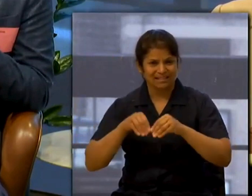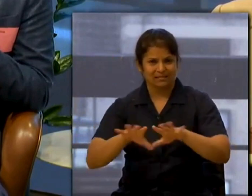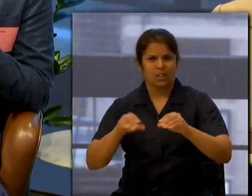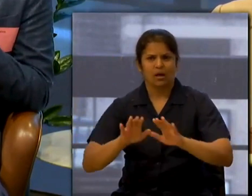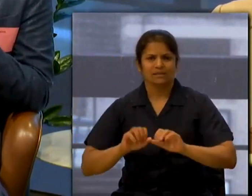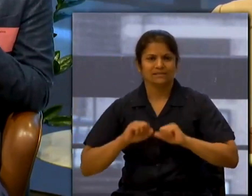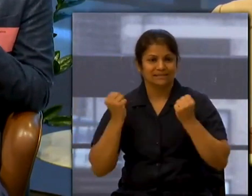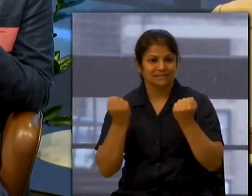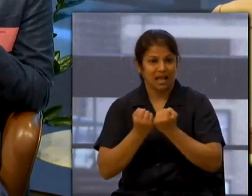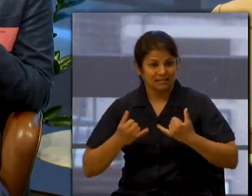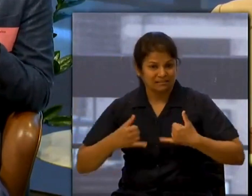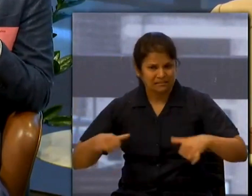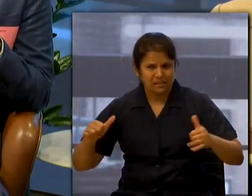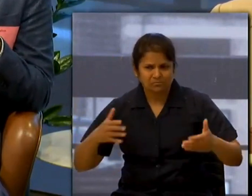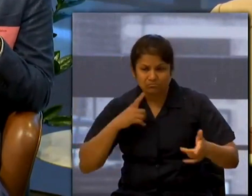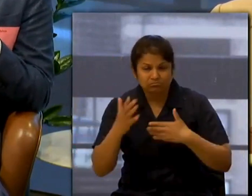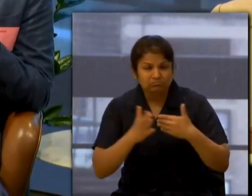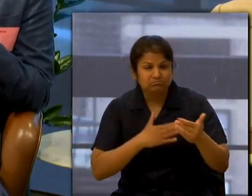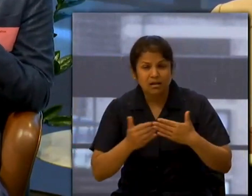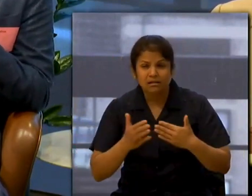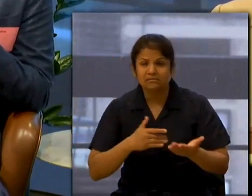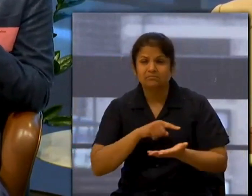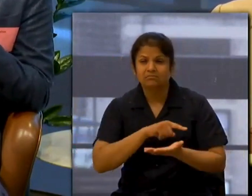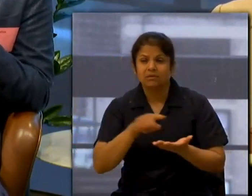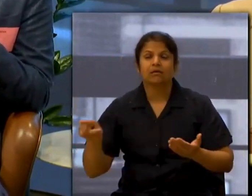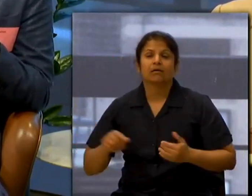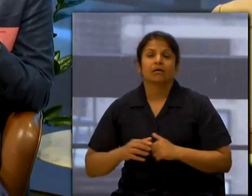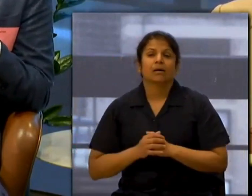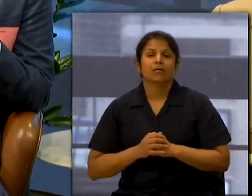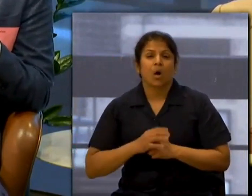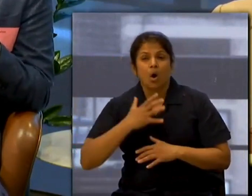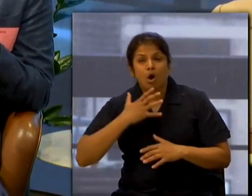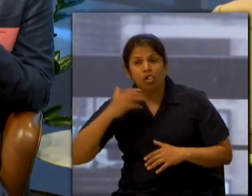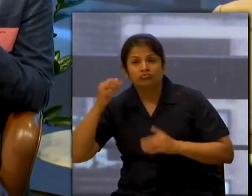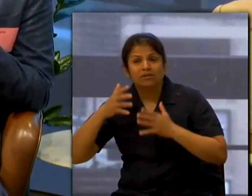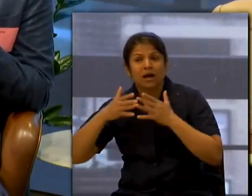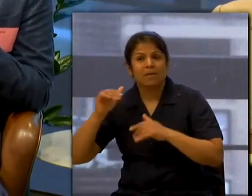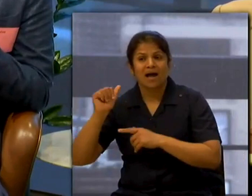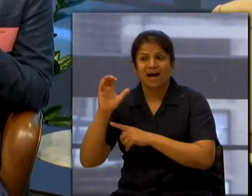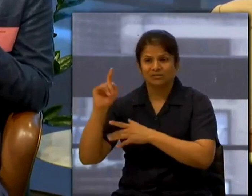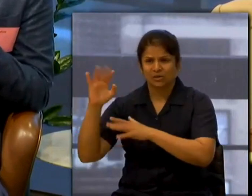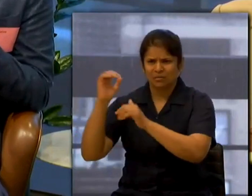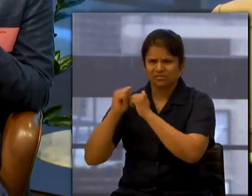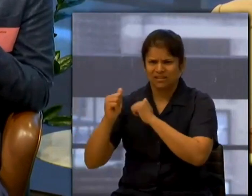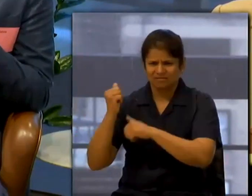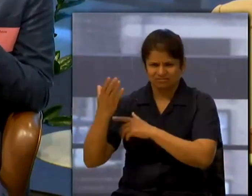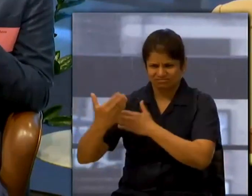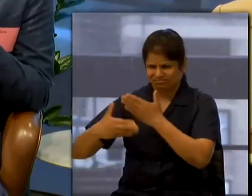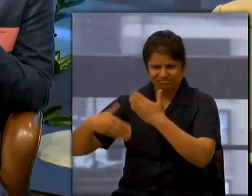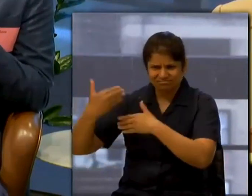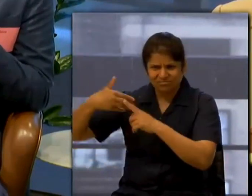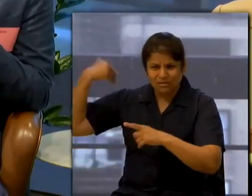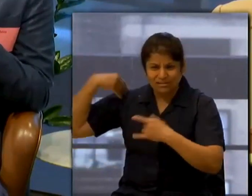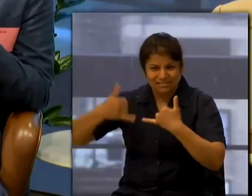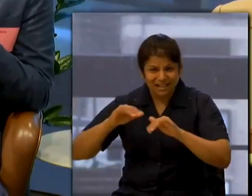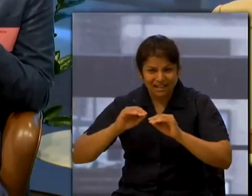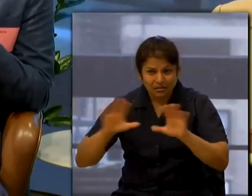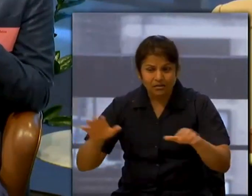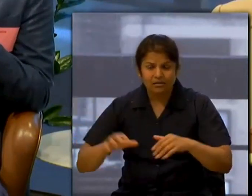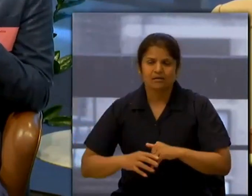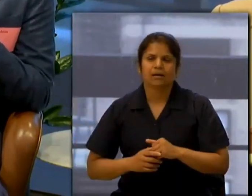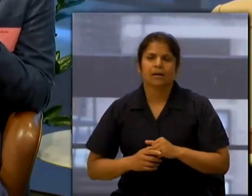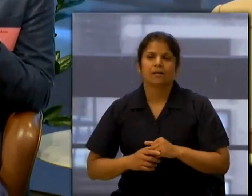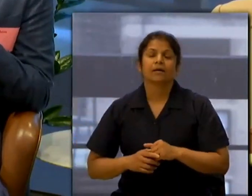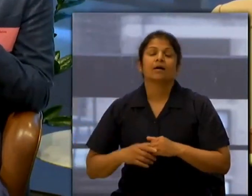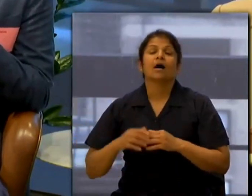60 years since the enactment of the Older Americans Act and 50 years since the enactment of, as